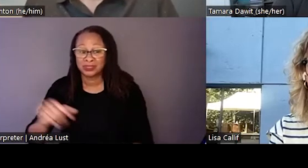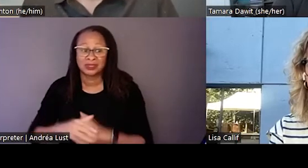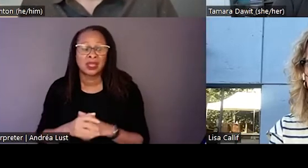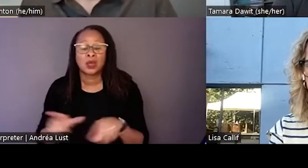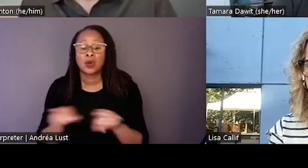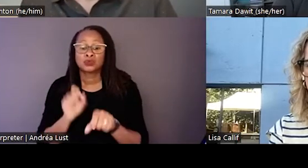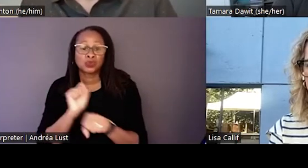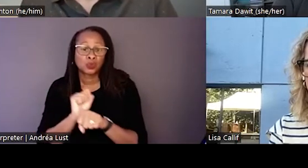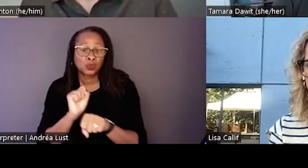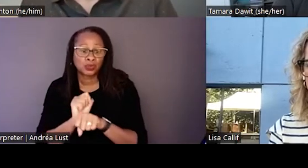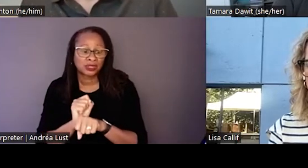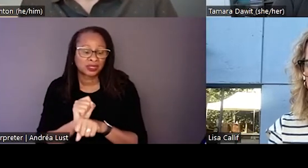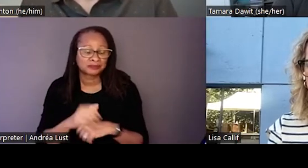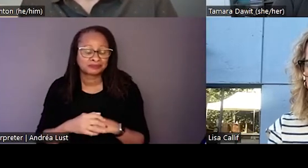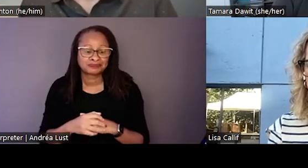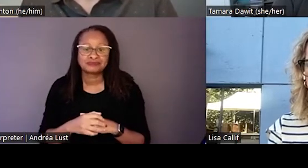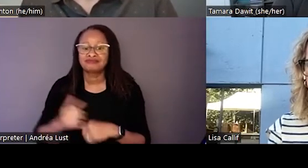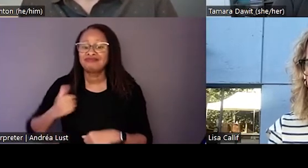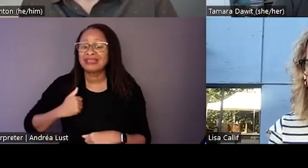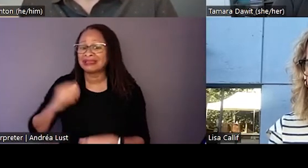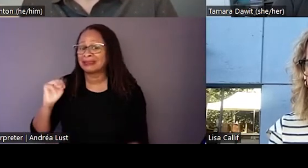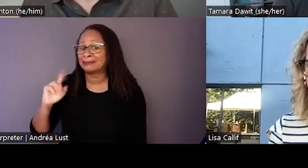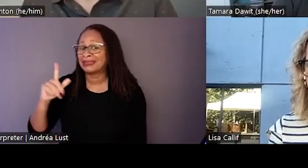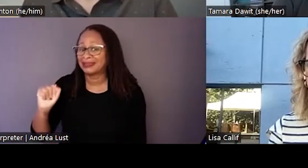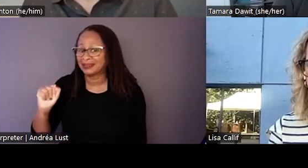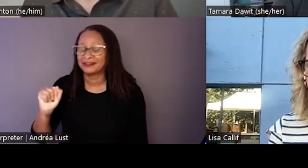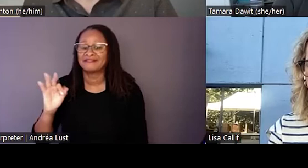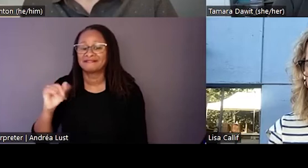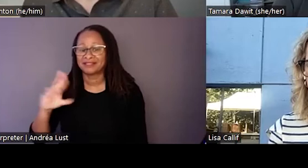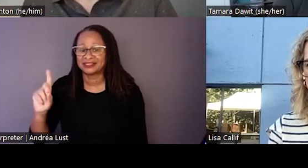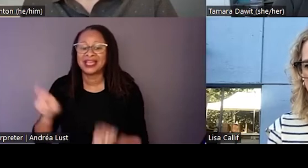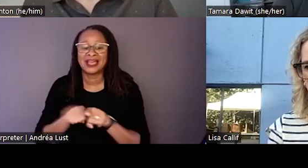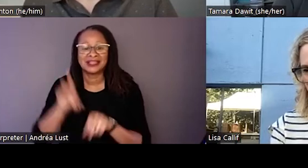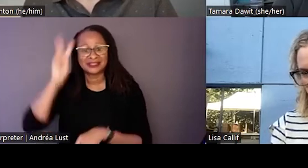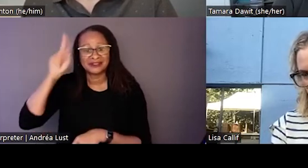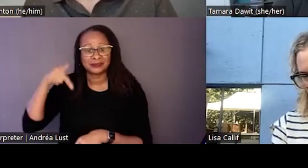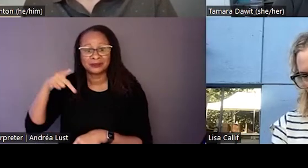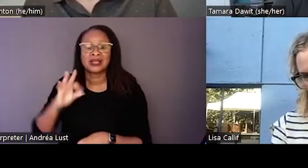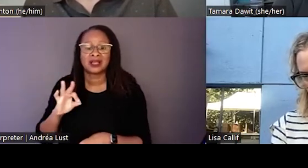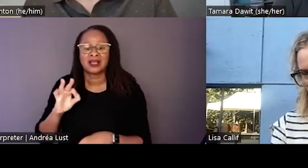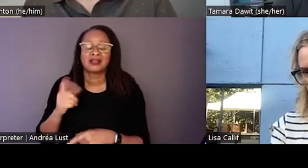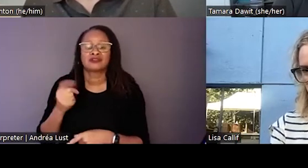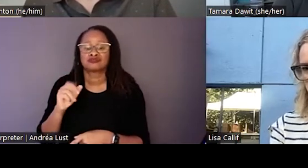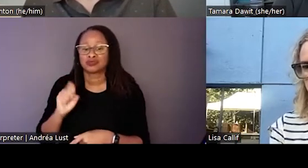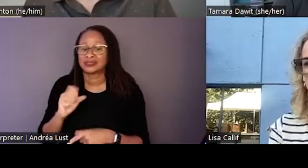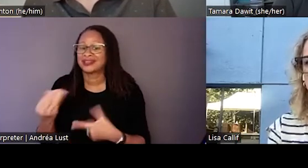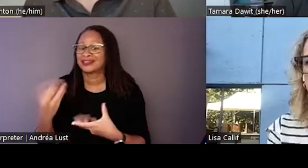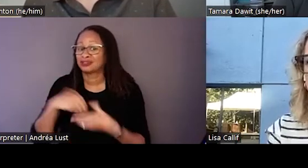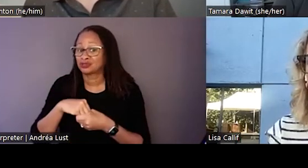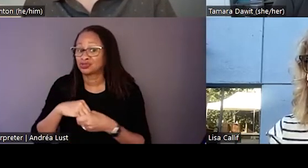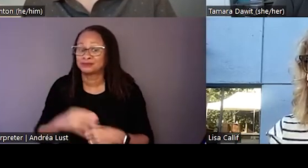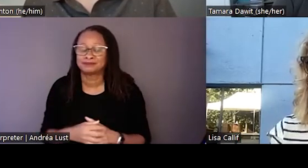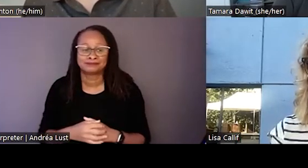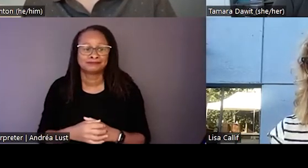working in the Canada Media Fund as a vice president of growth and inclusion. And